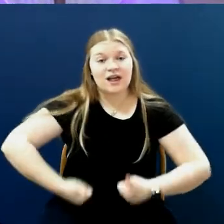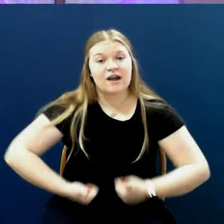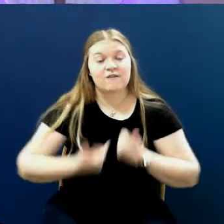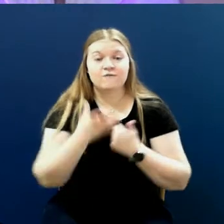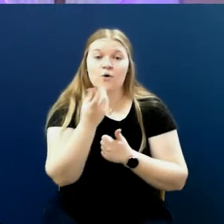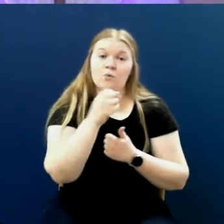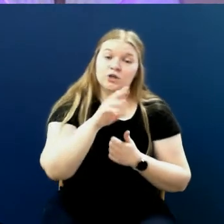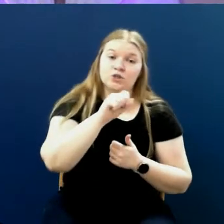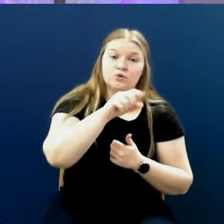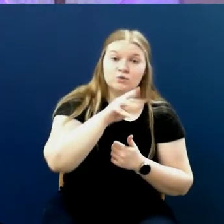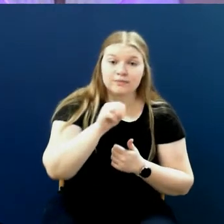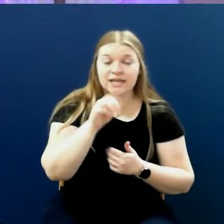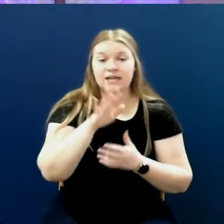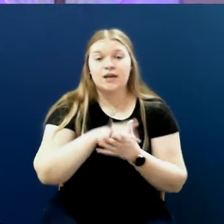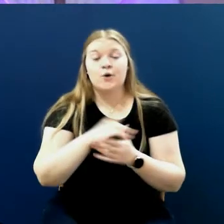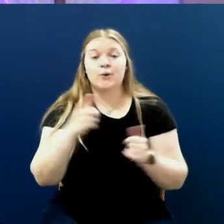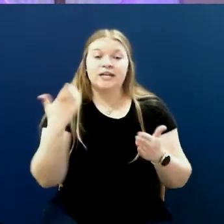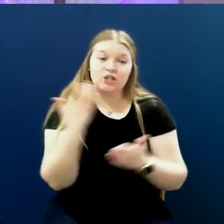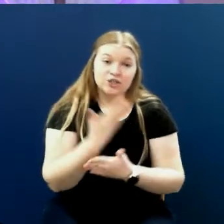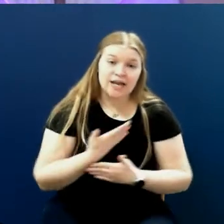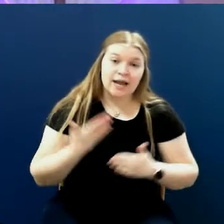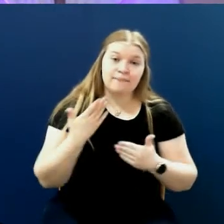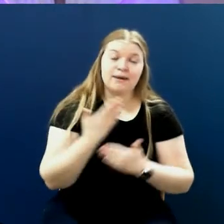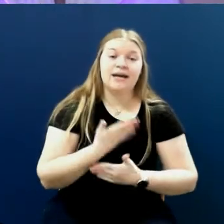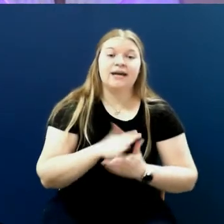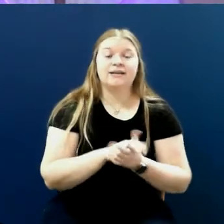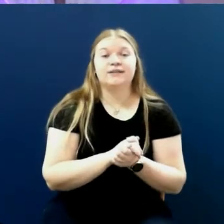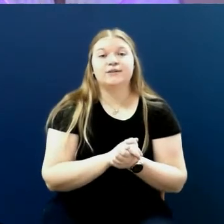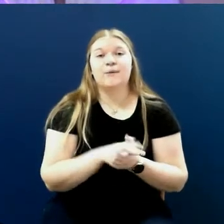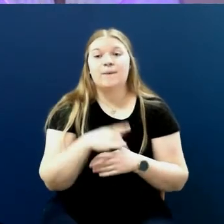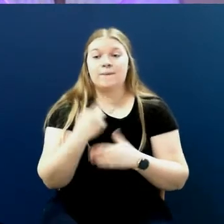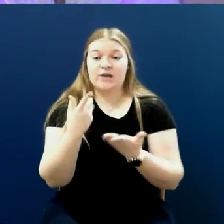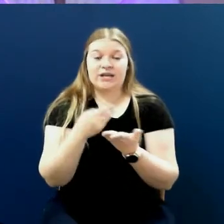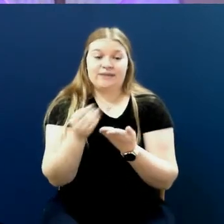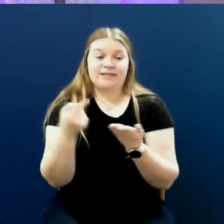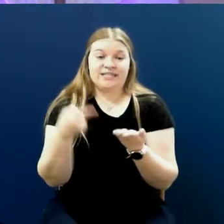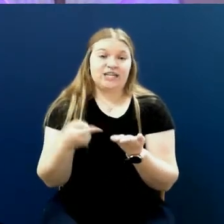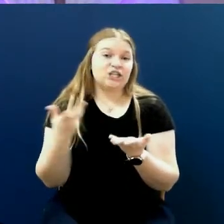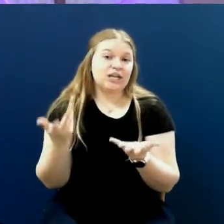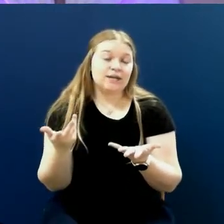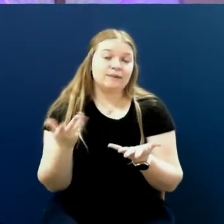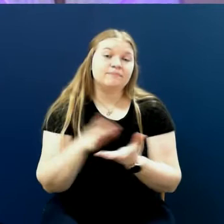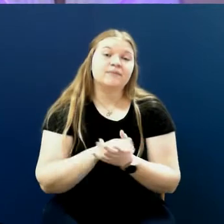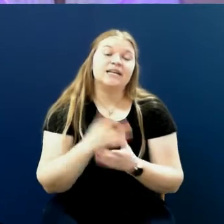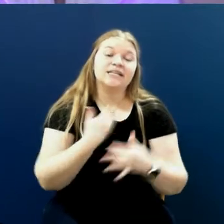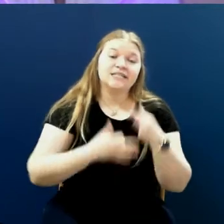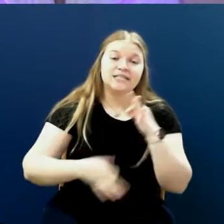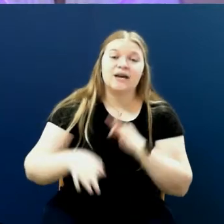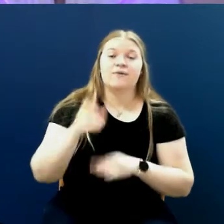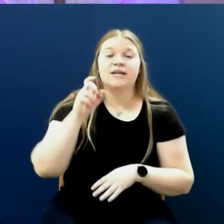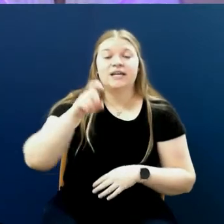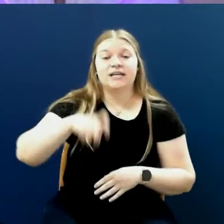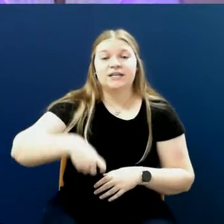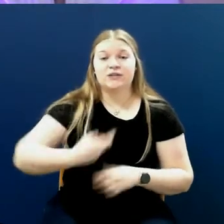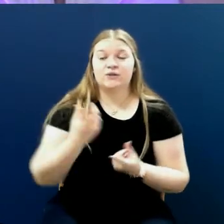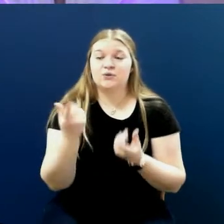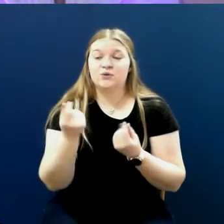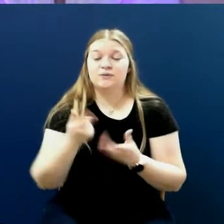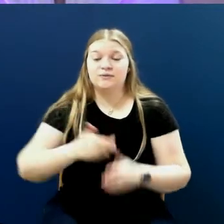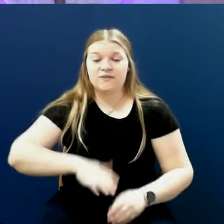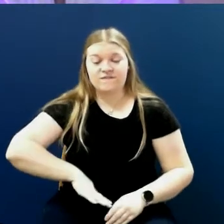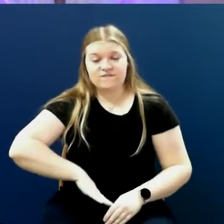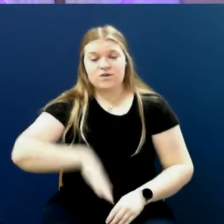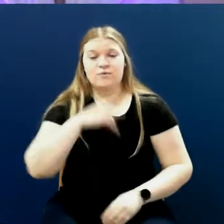social media, or entertainment, or possession. Instead, what we need to do is be filled